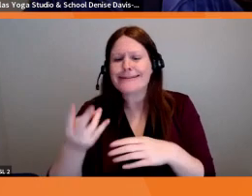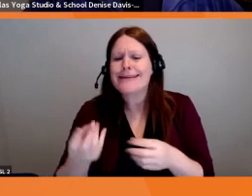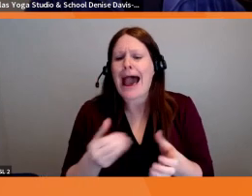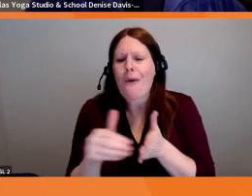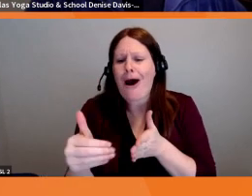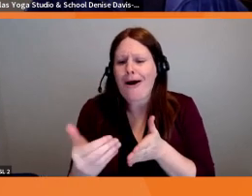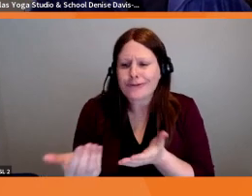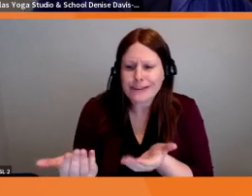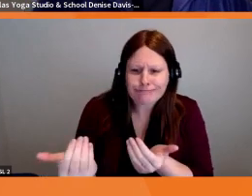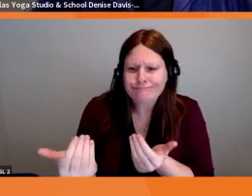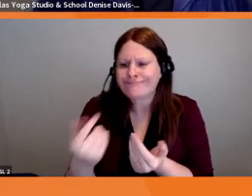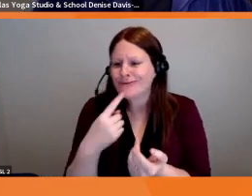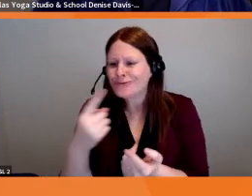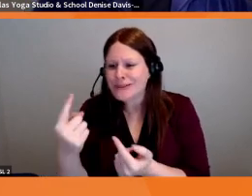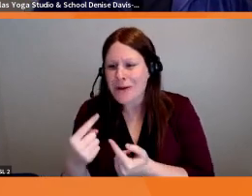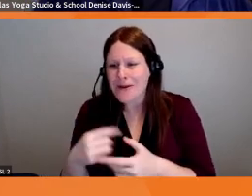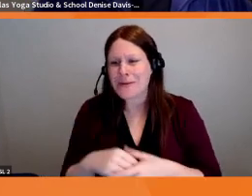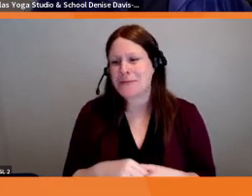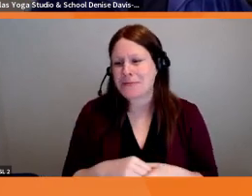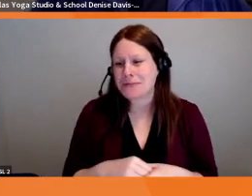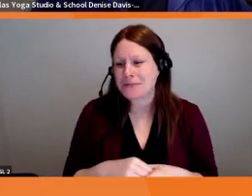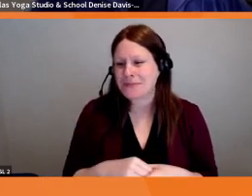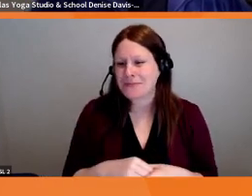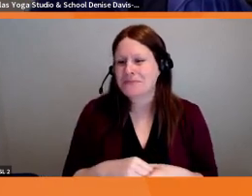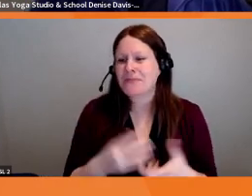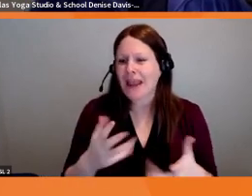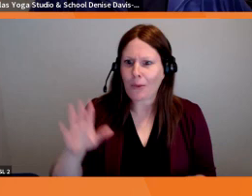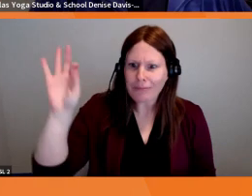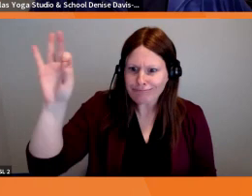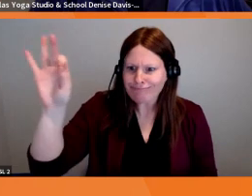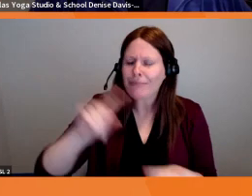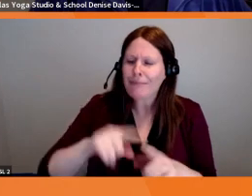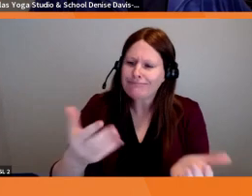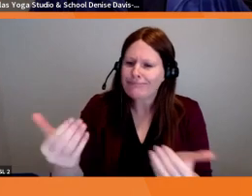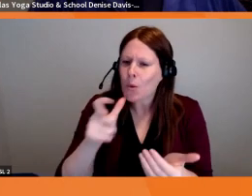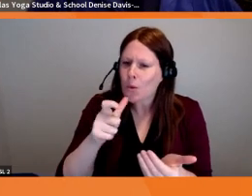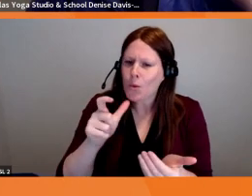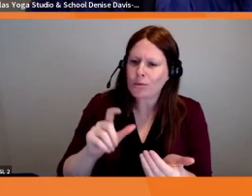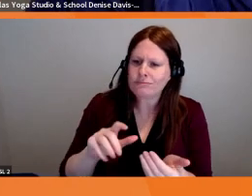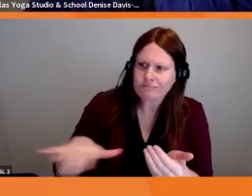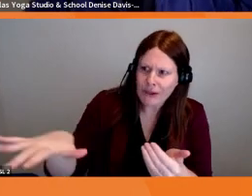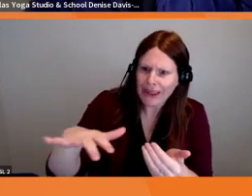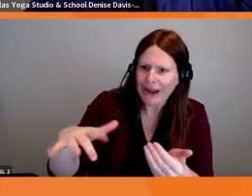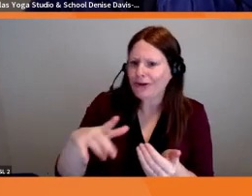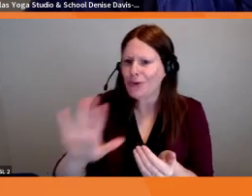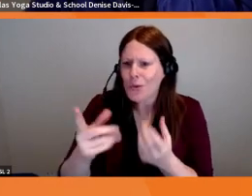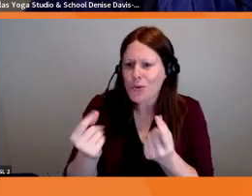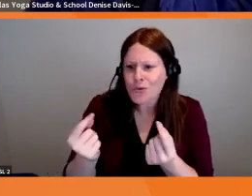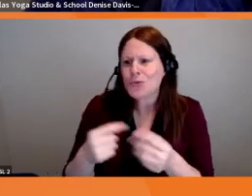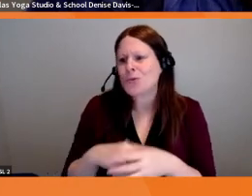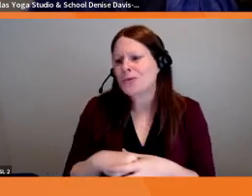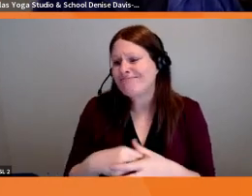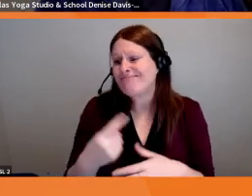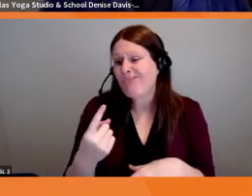want to preach to the choir, right? And 1 or 2 times a month, once a day, walks in the woods with my dog. Oh, dogs are